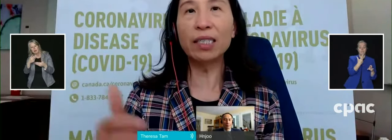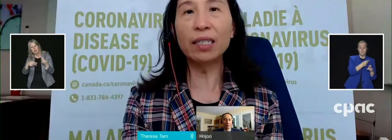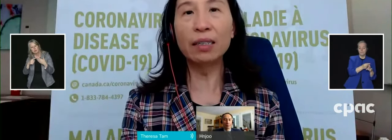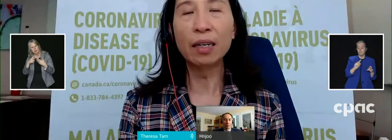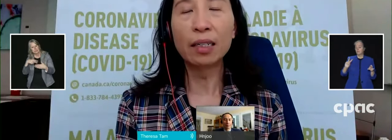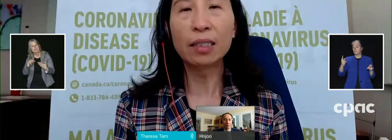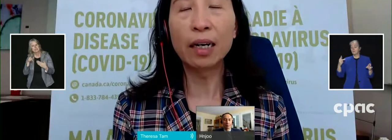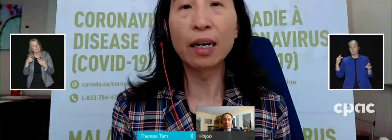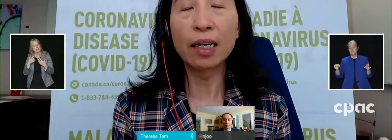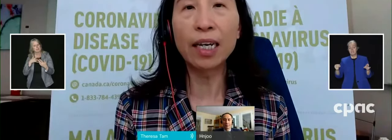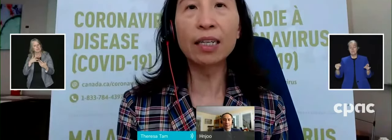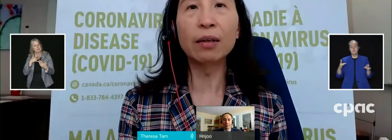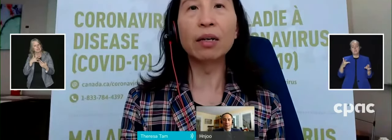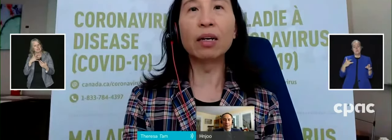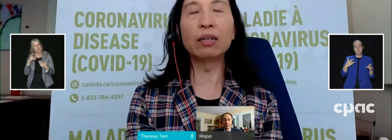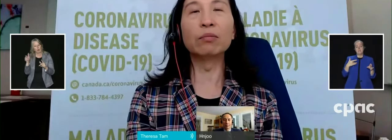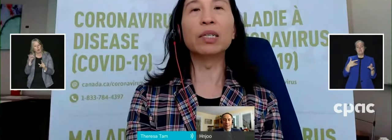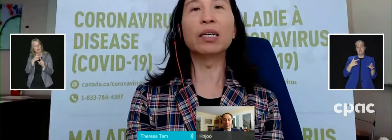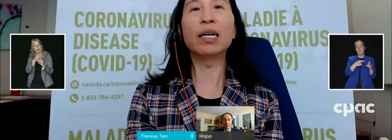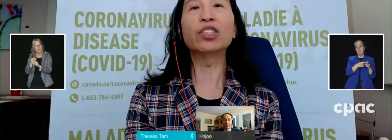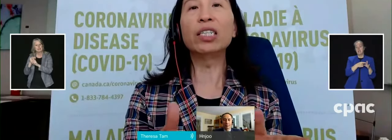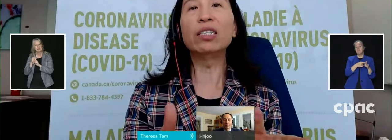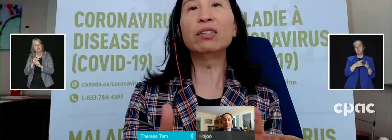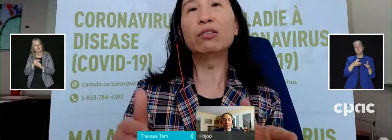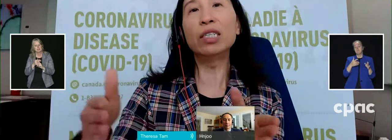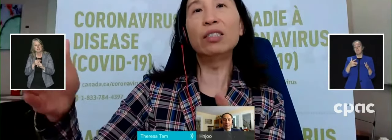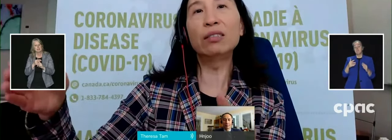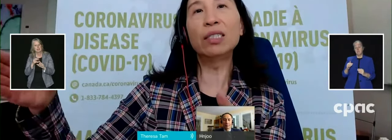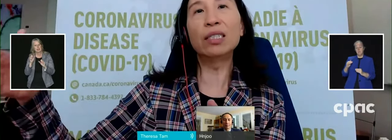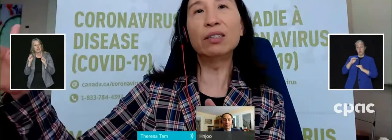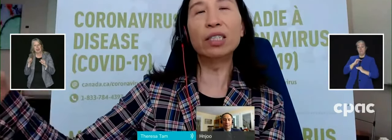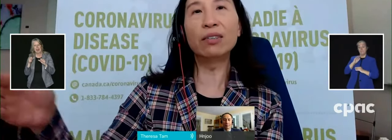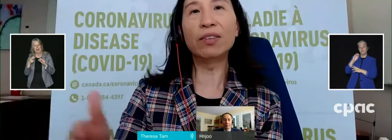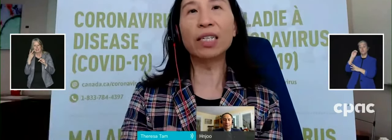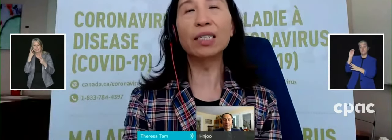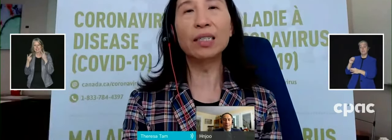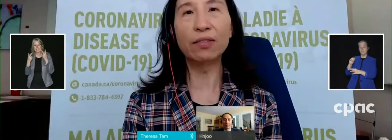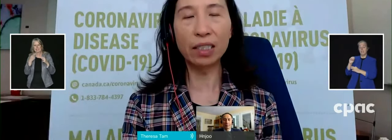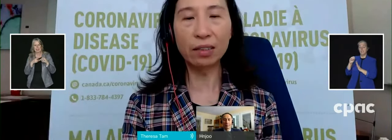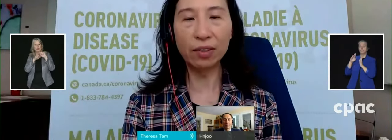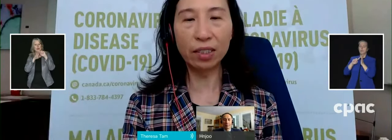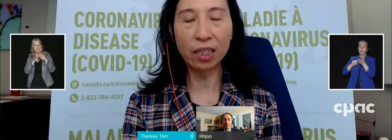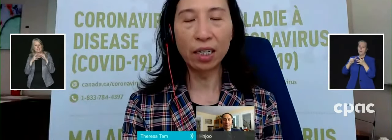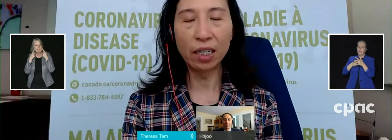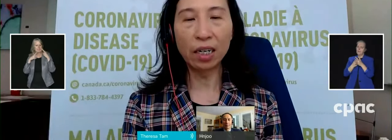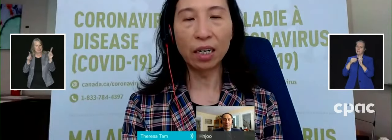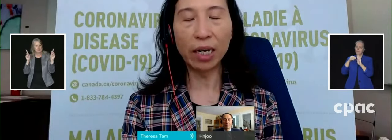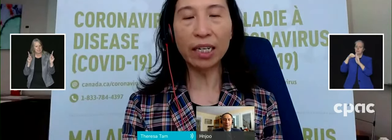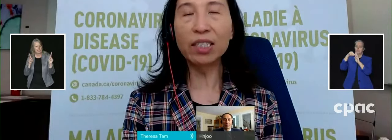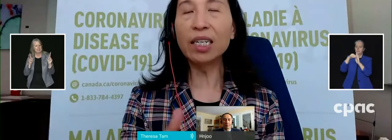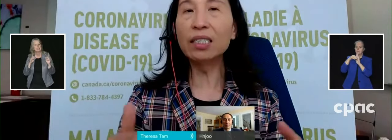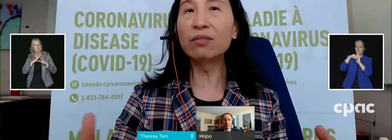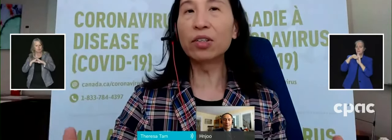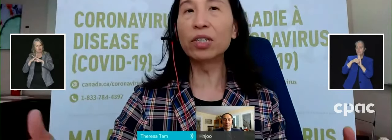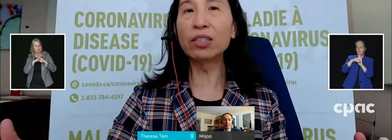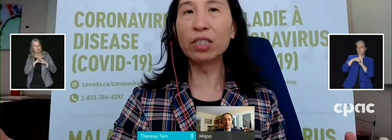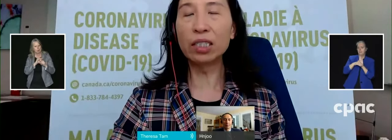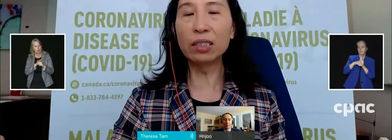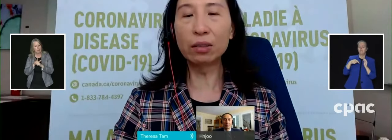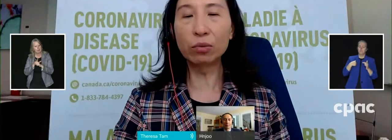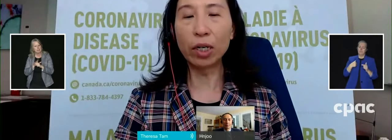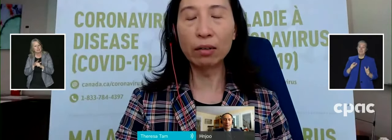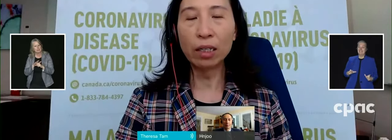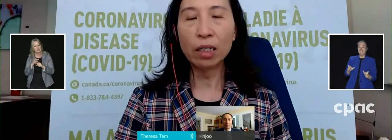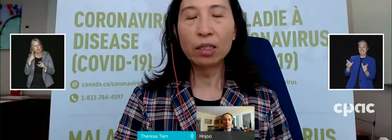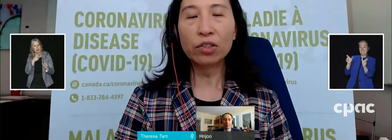these vaccines can actually increase. You see an increasing vaccine effectiveness as the interval